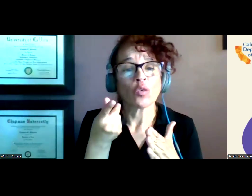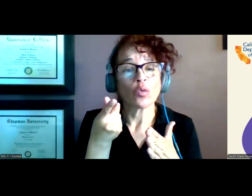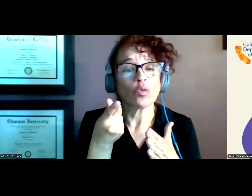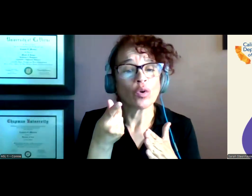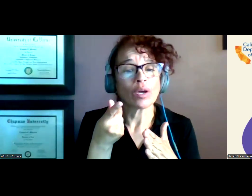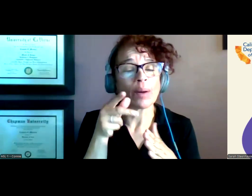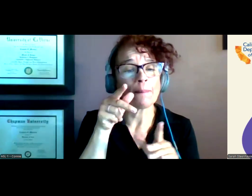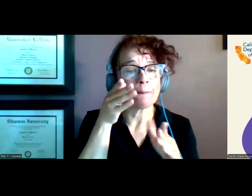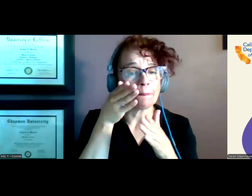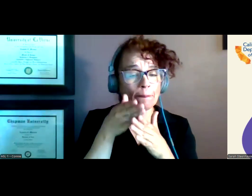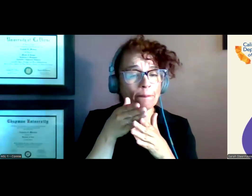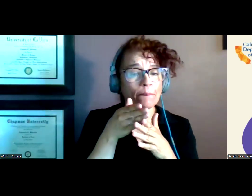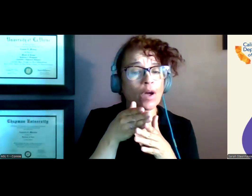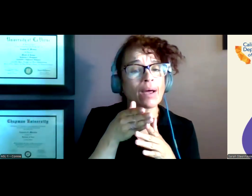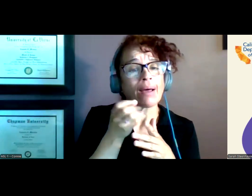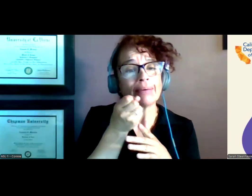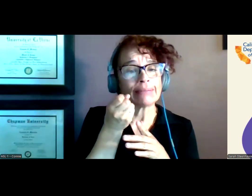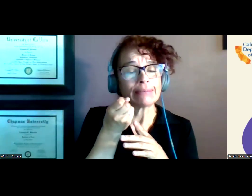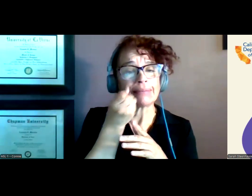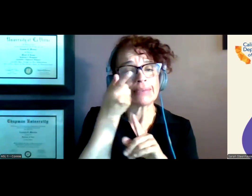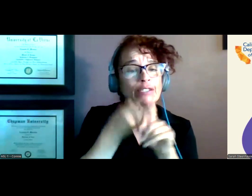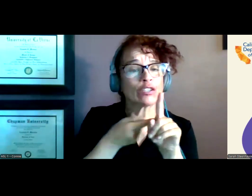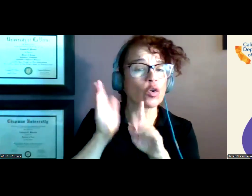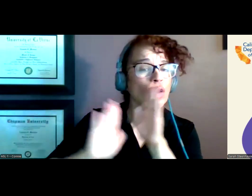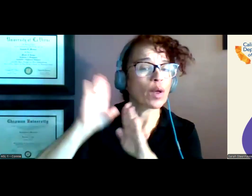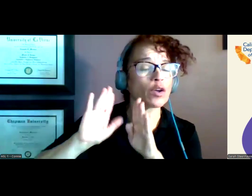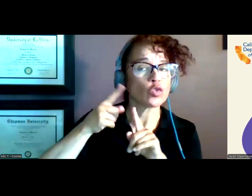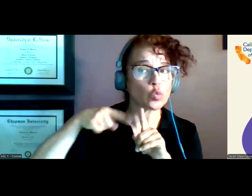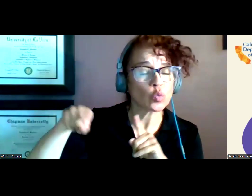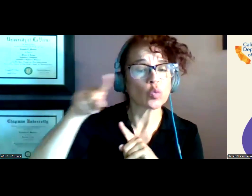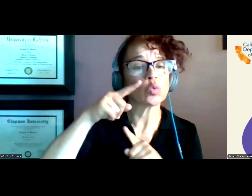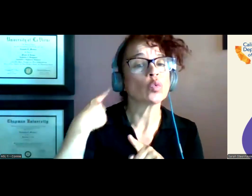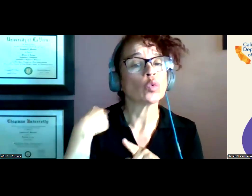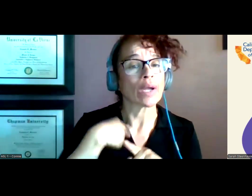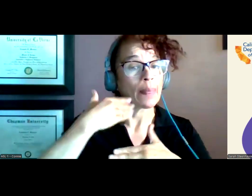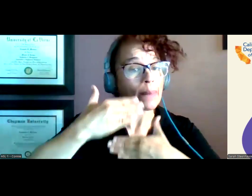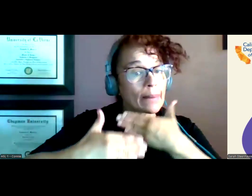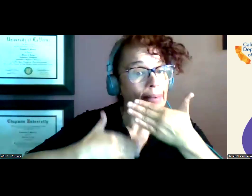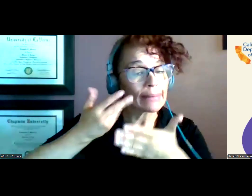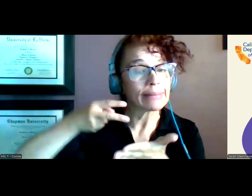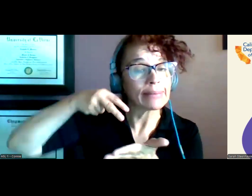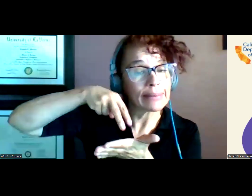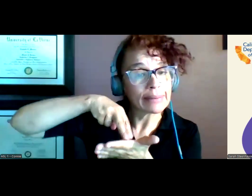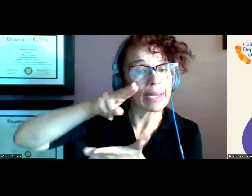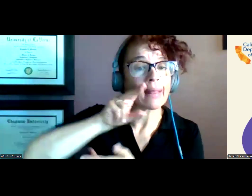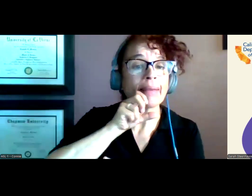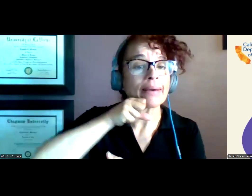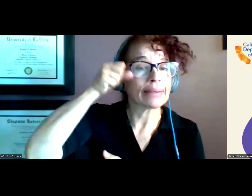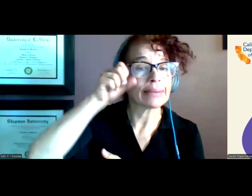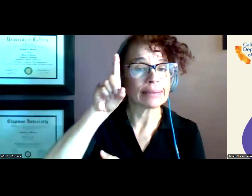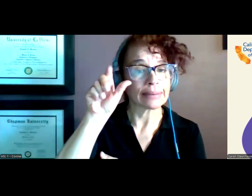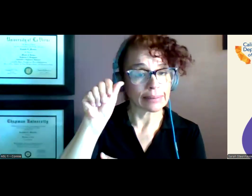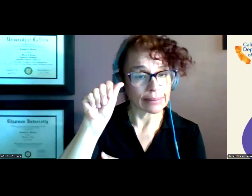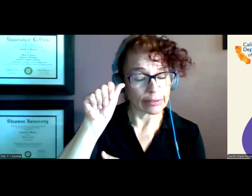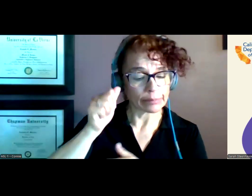wanted to plug. Several months ago, we mentioned to you that we were in the process of standing up an Aging and Disability